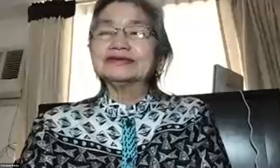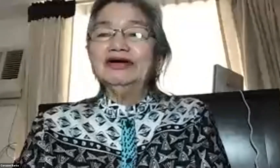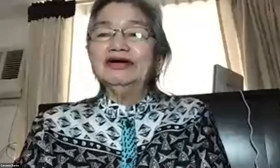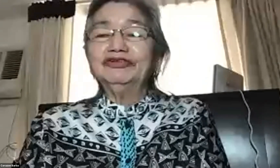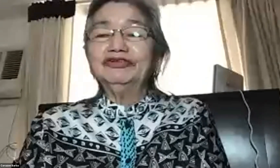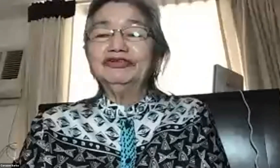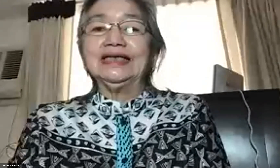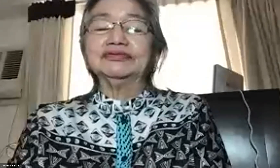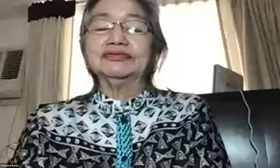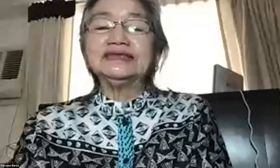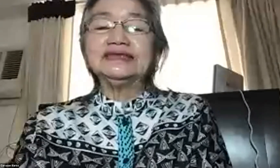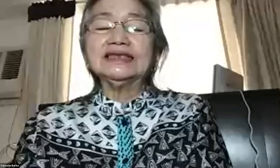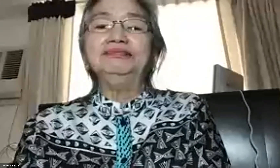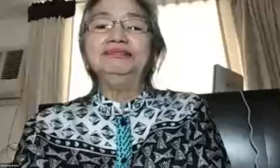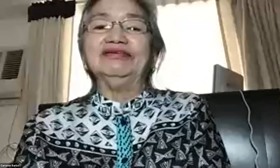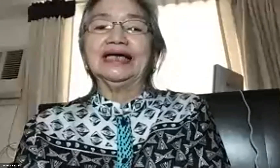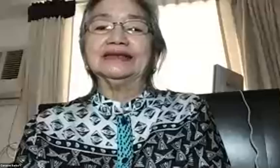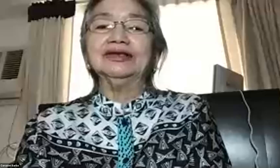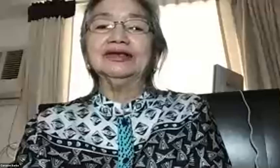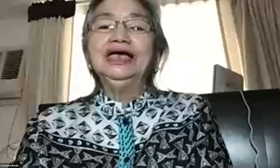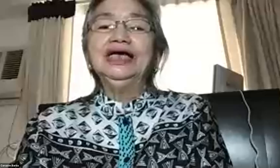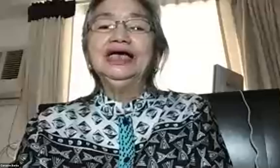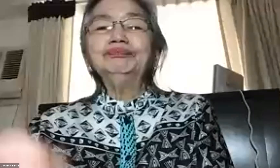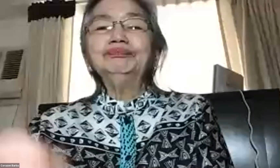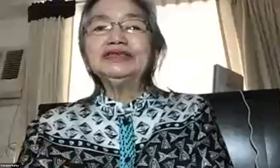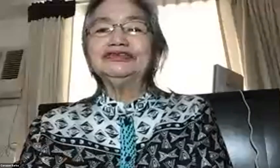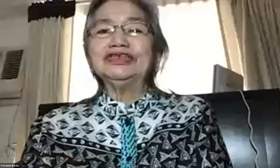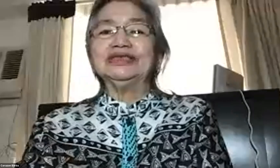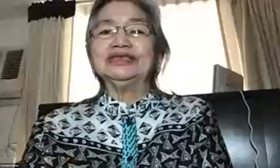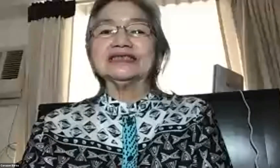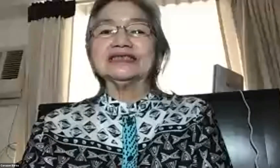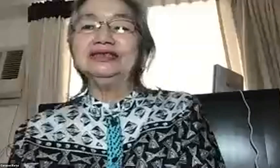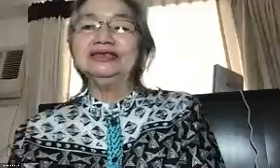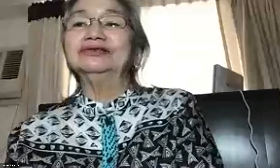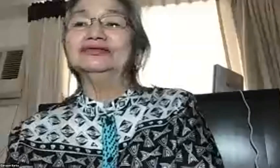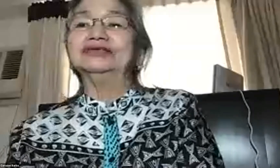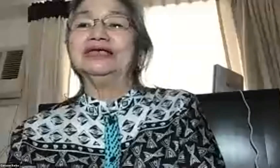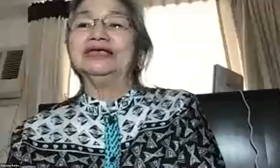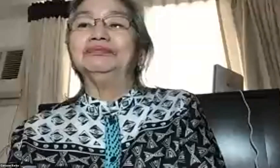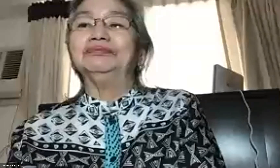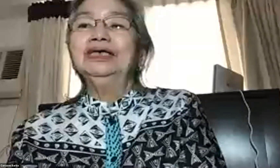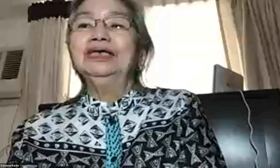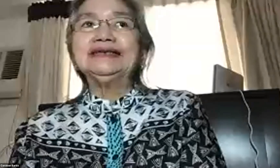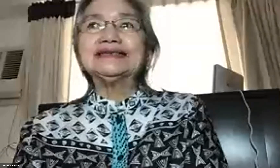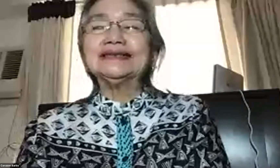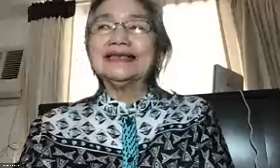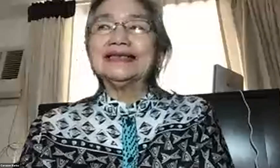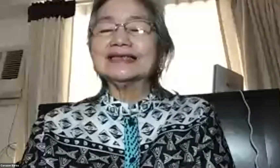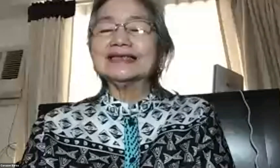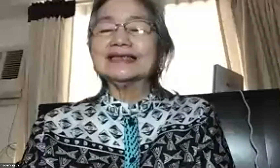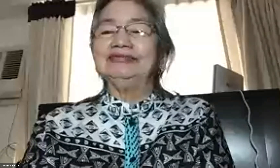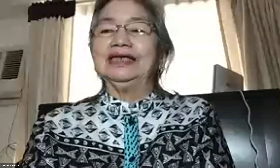merong post for a nutritionist, which is a little bit different. So yung post for the nutritionist yung kukunin mo. But it is